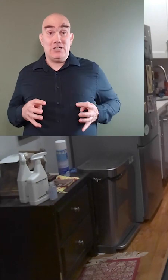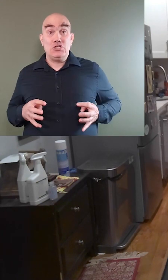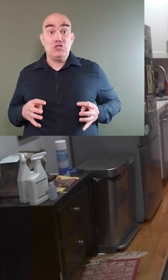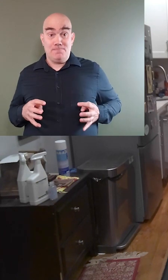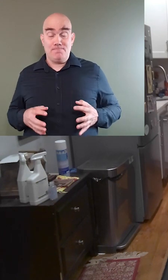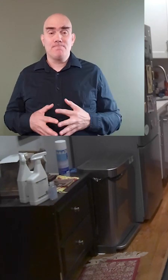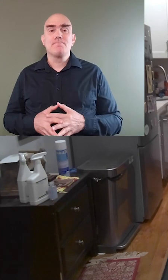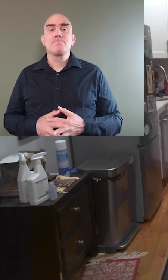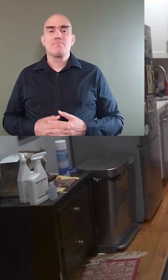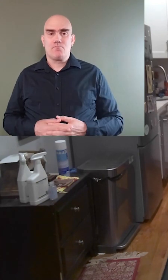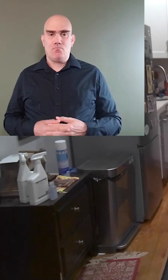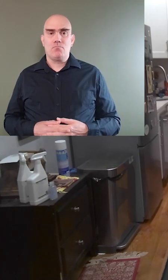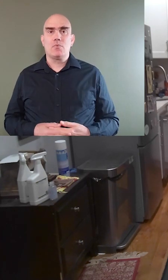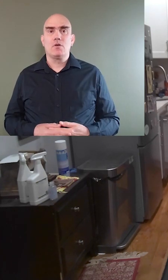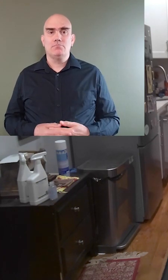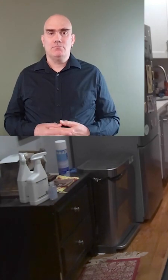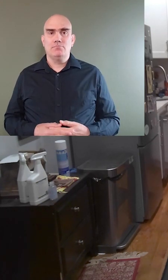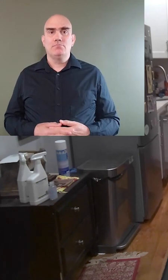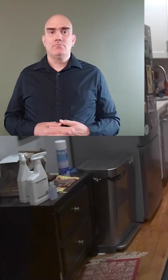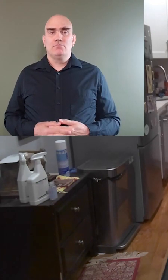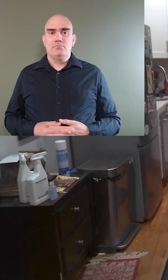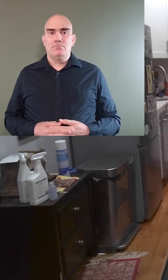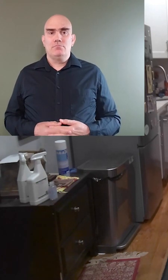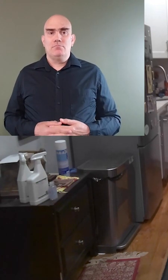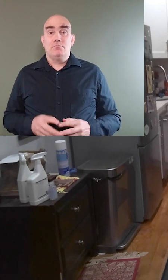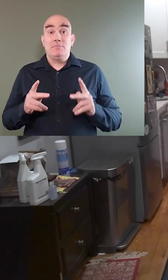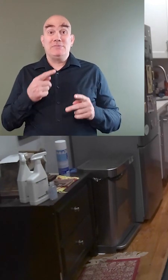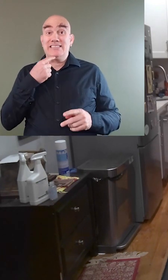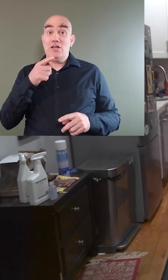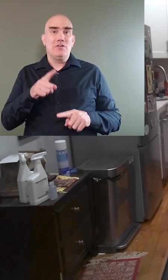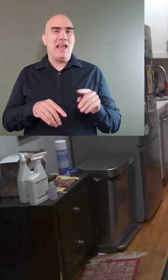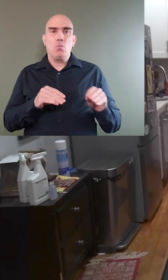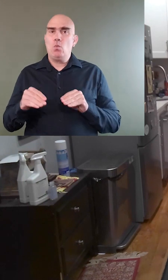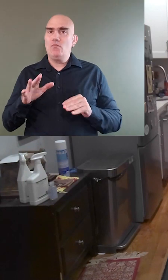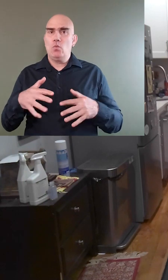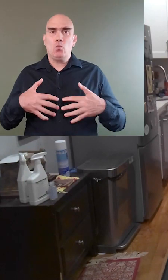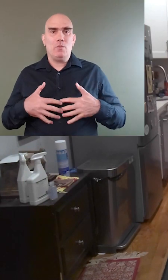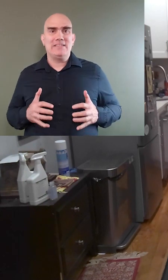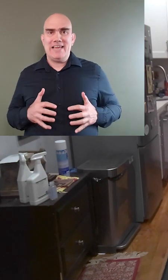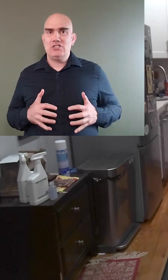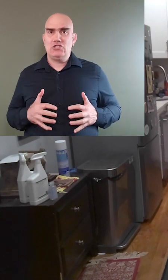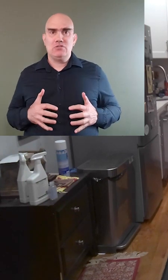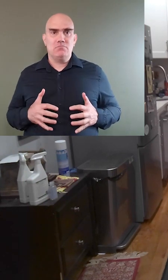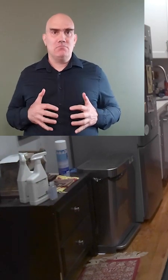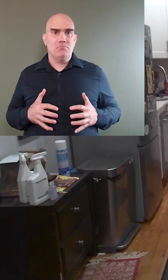Now our rib cage, people say, oh, you can't move your rib cage.